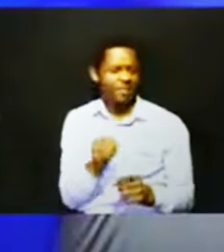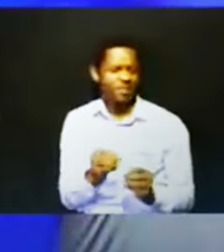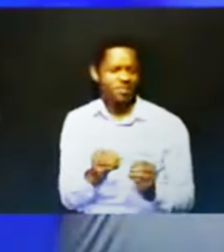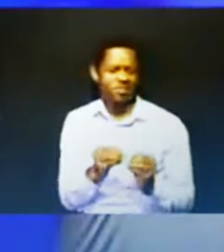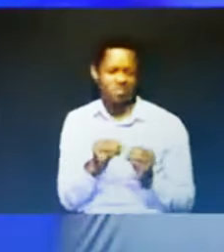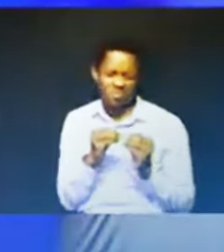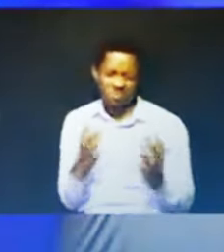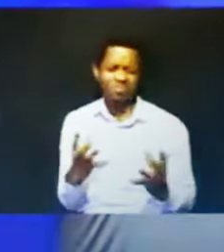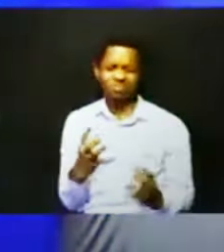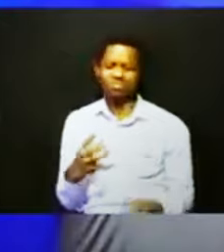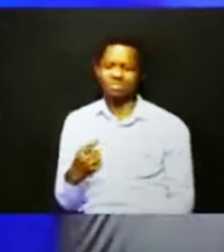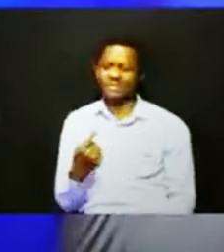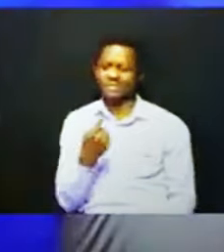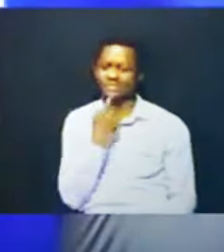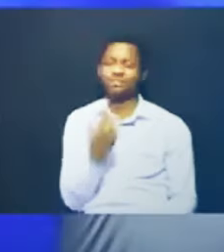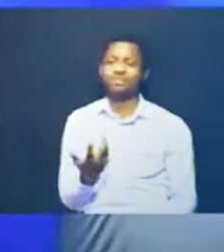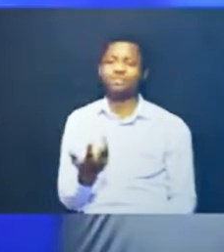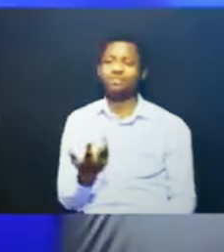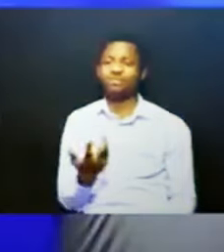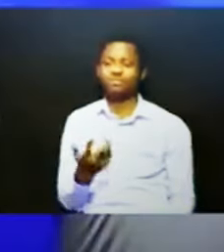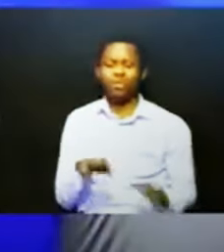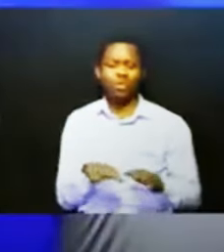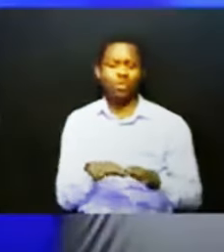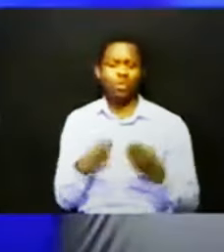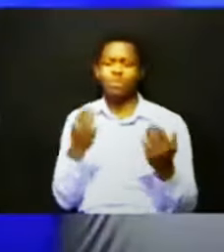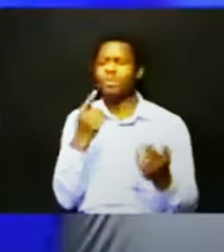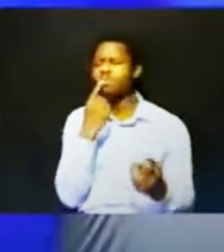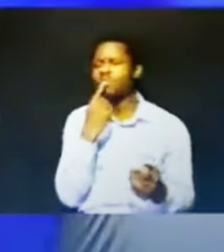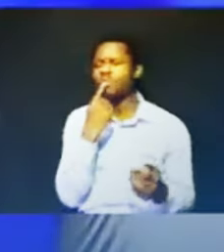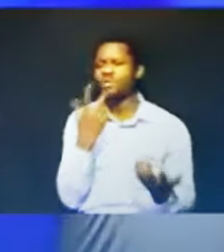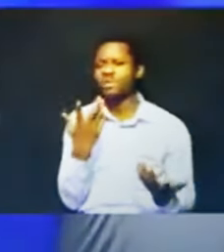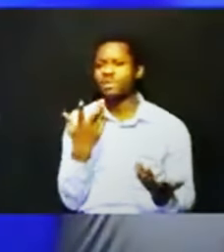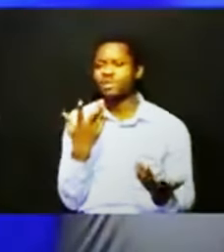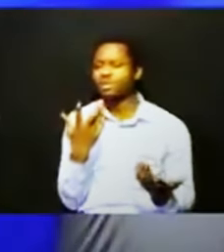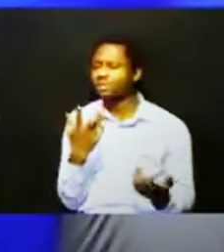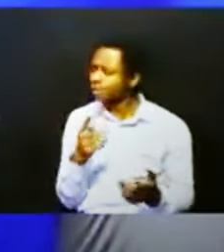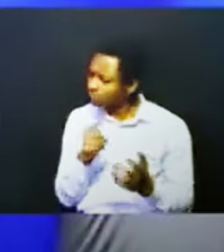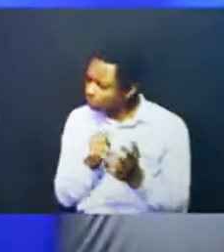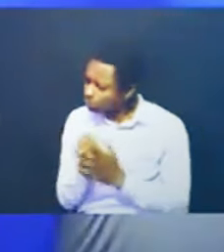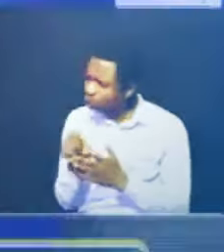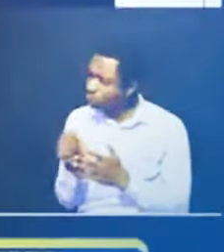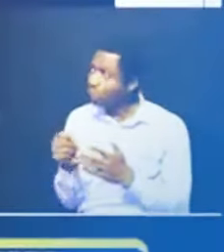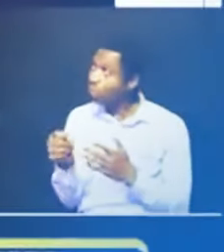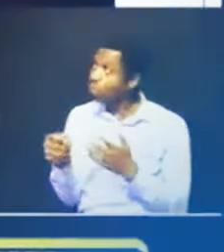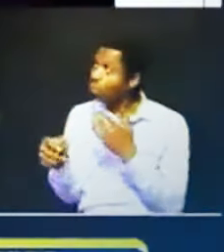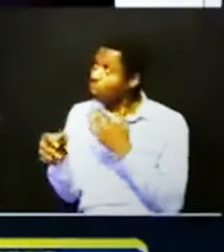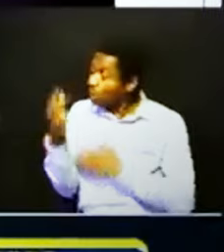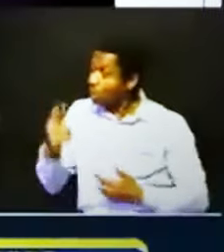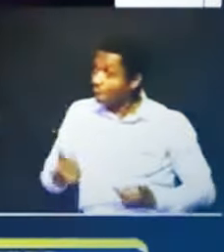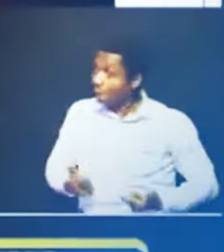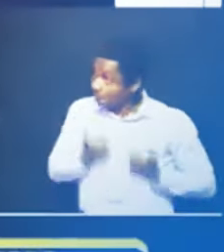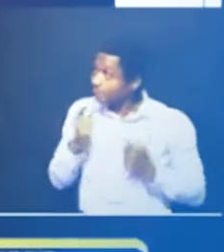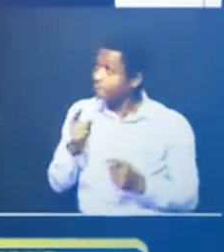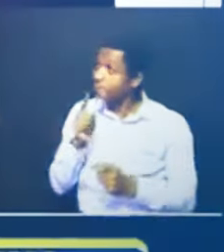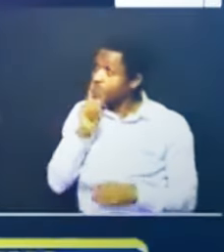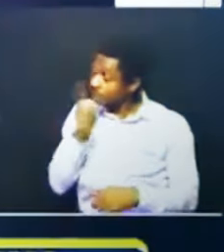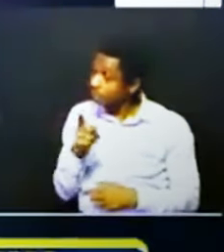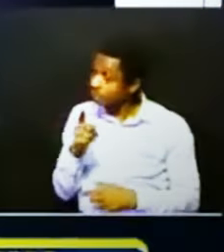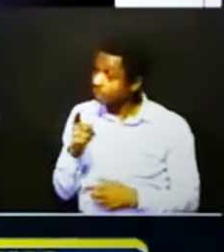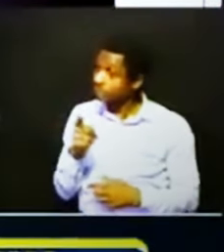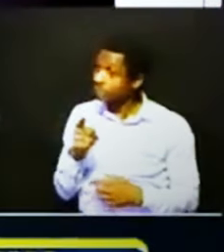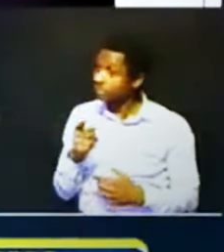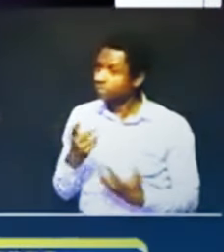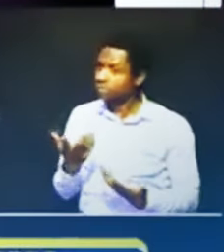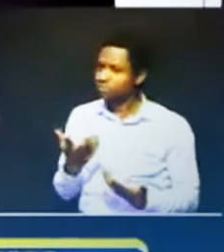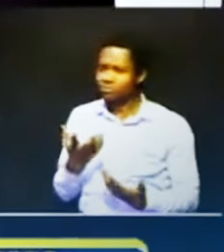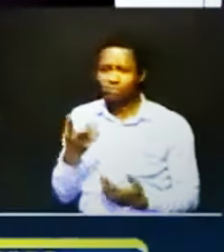disappointed. And when he opened his mouth, he said, does God exist? So I